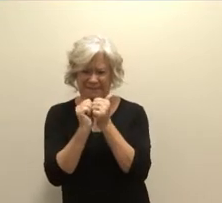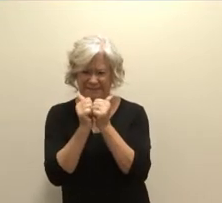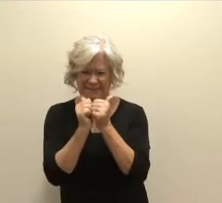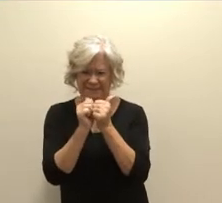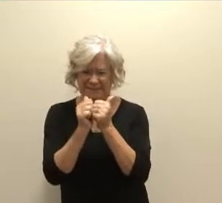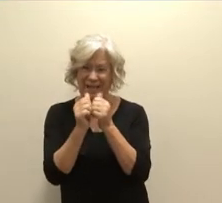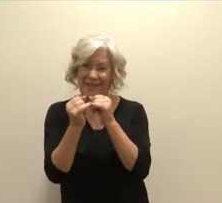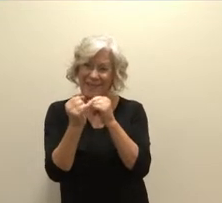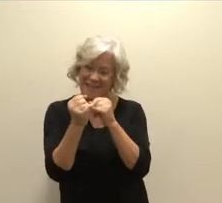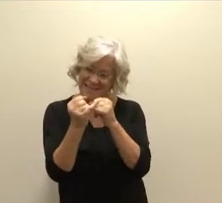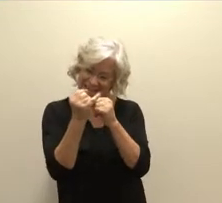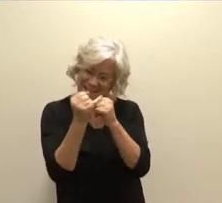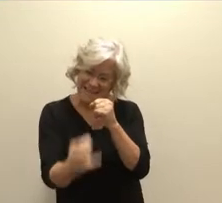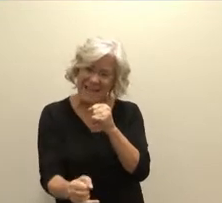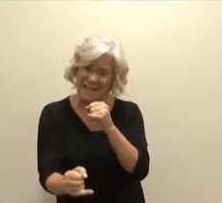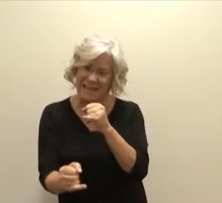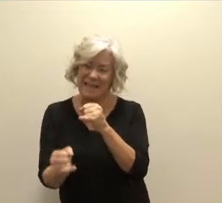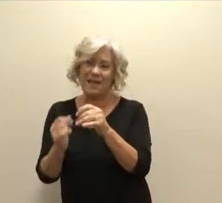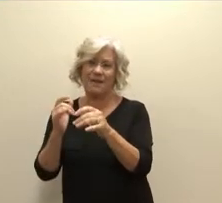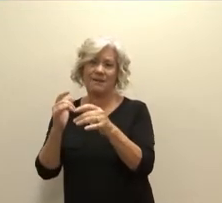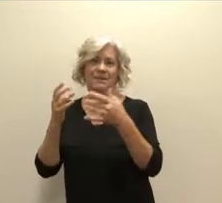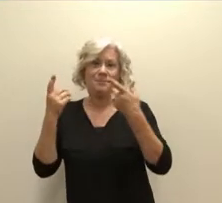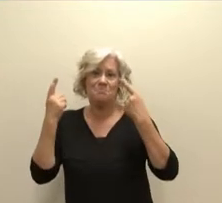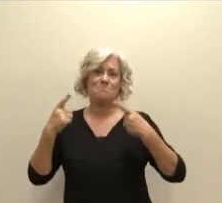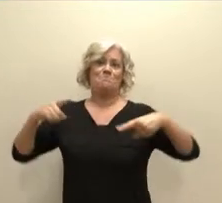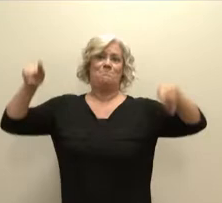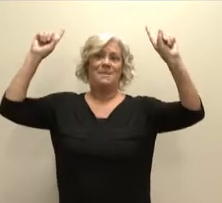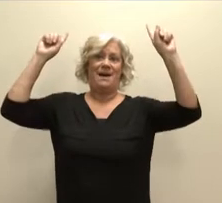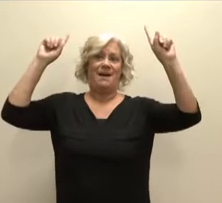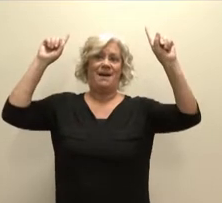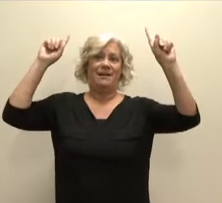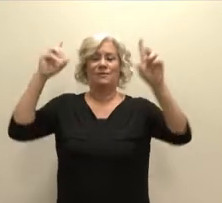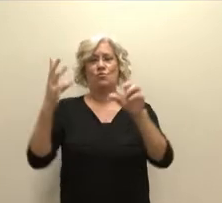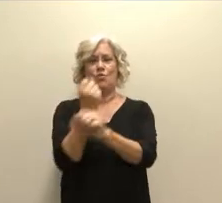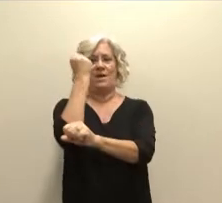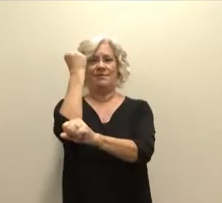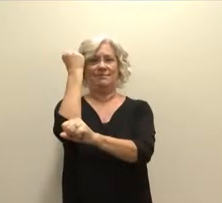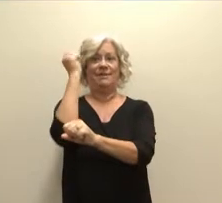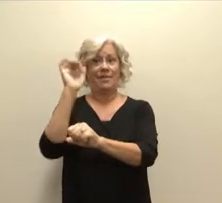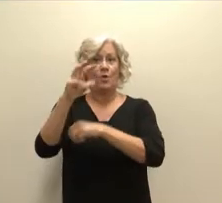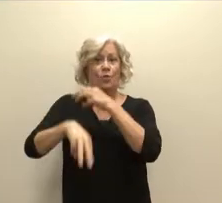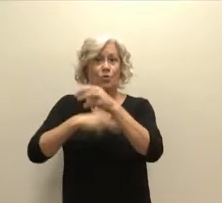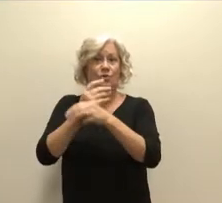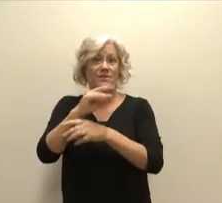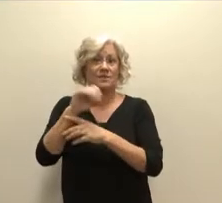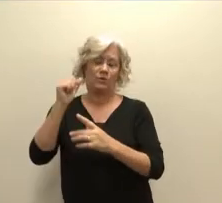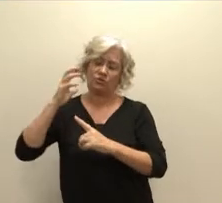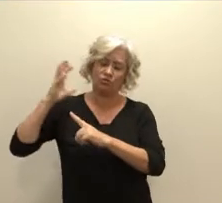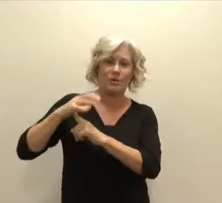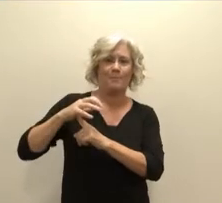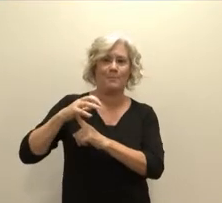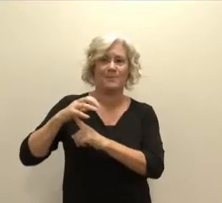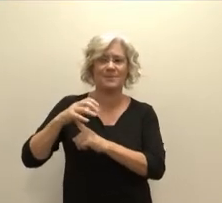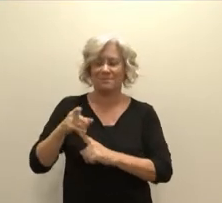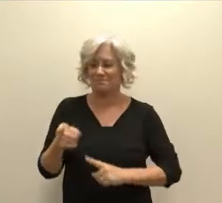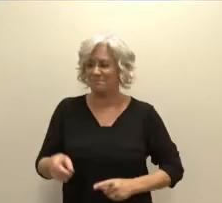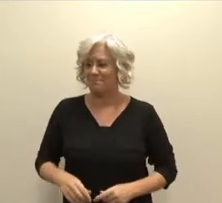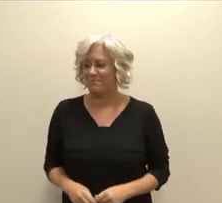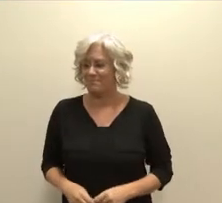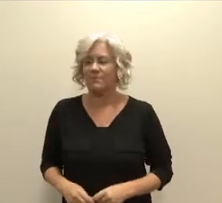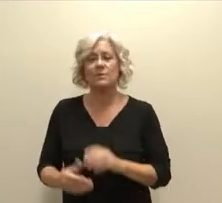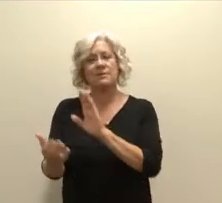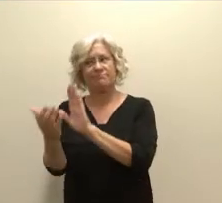run at the end of the final inning to bring home the World Series championship. So